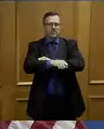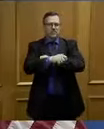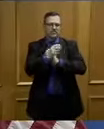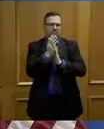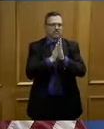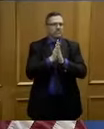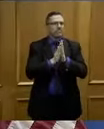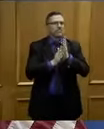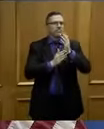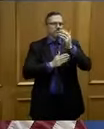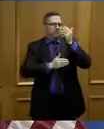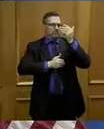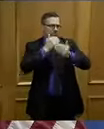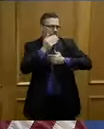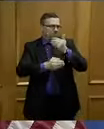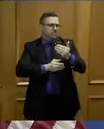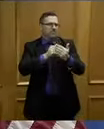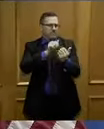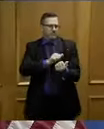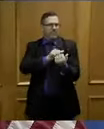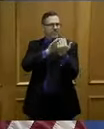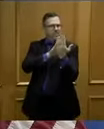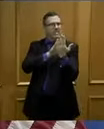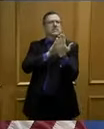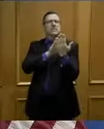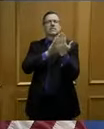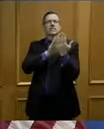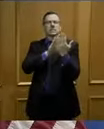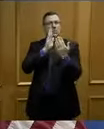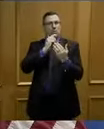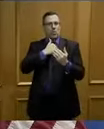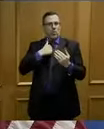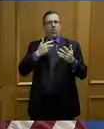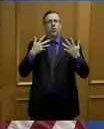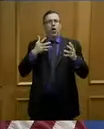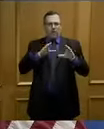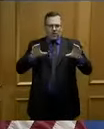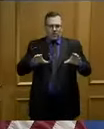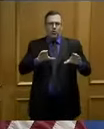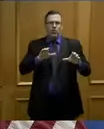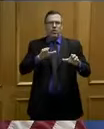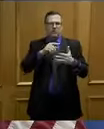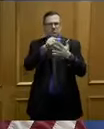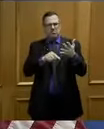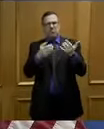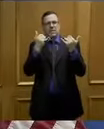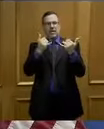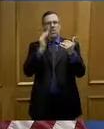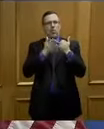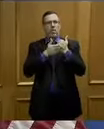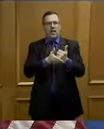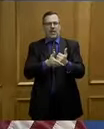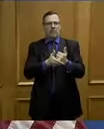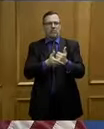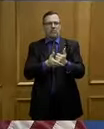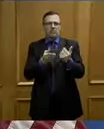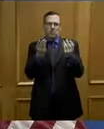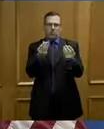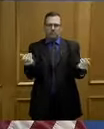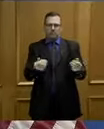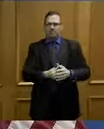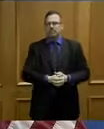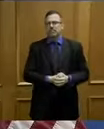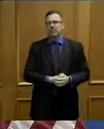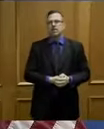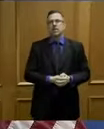meet, and we're doing things every day that are going to meet them. I want to talk a little bit about that today. I will address